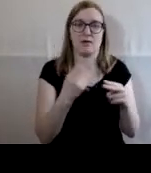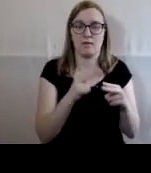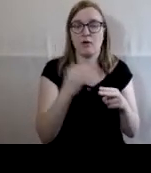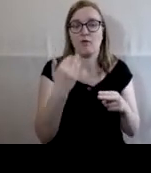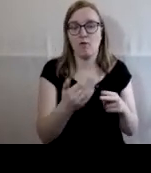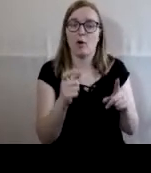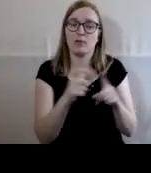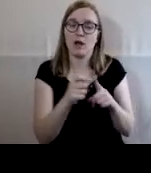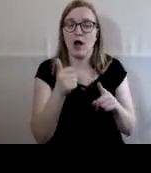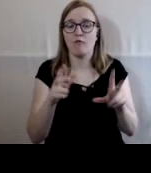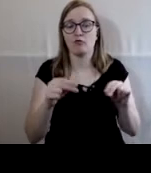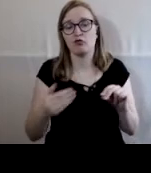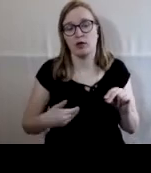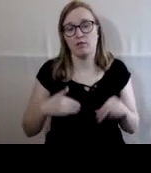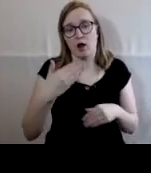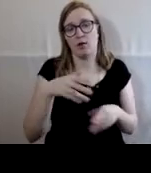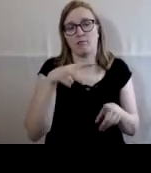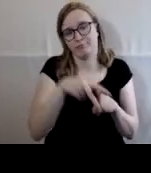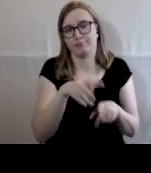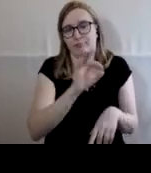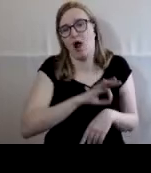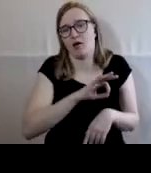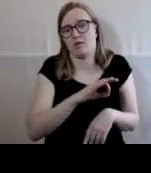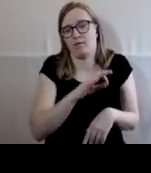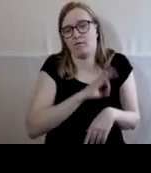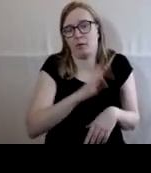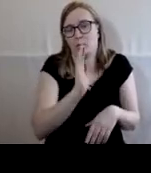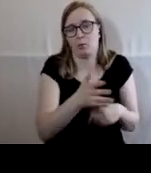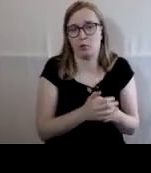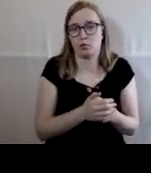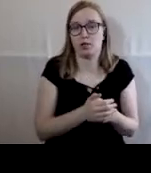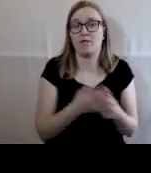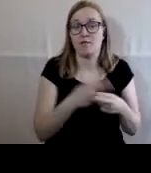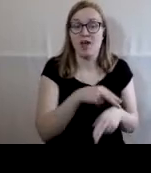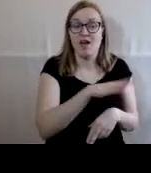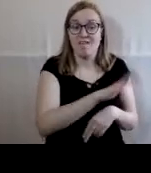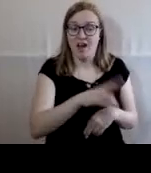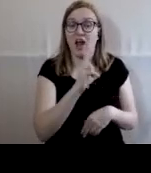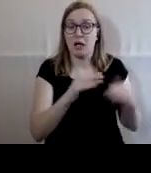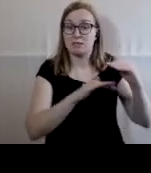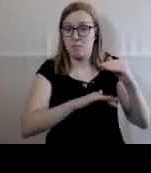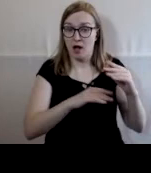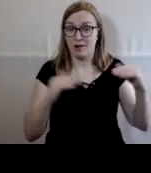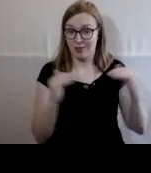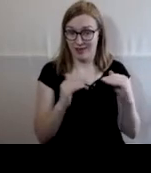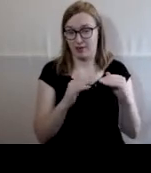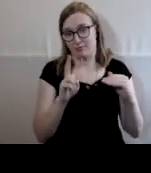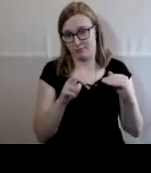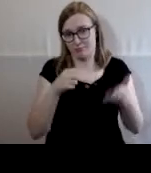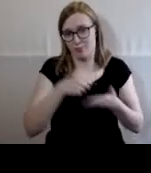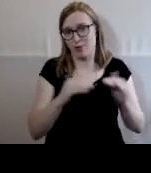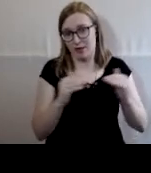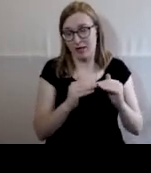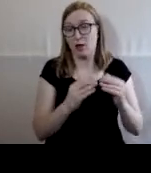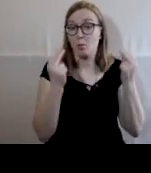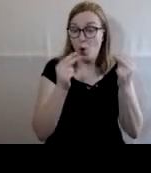So it hasn't necessarily mean the child would go to university, but they would need, doing a general course, you